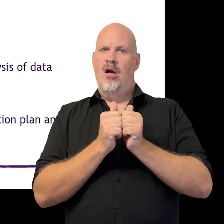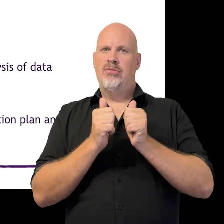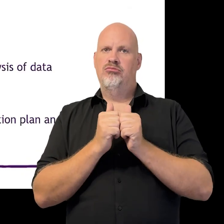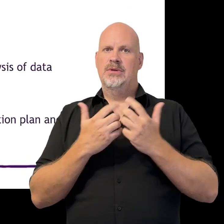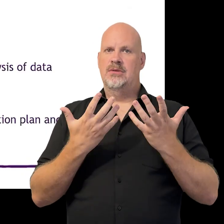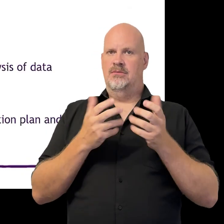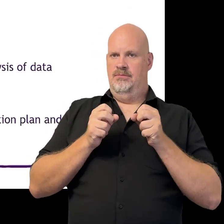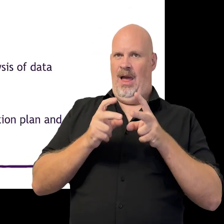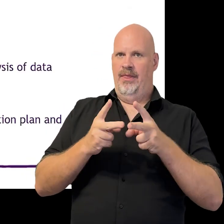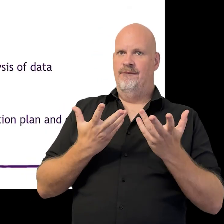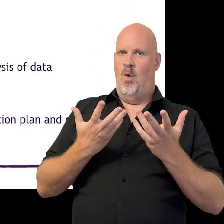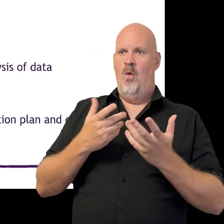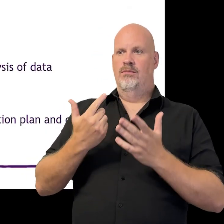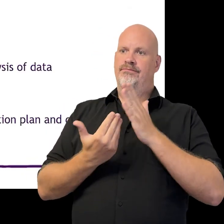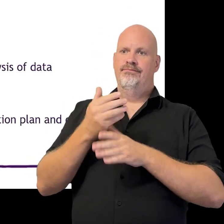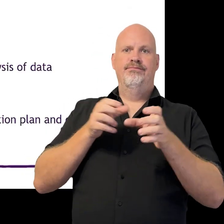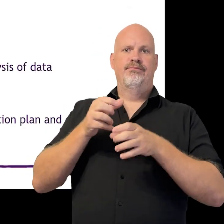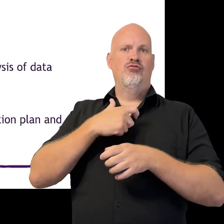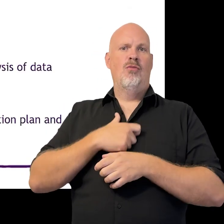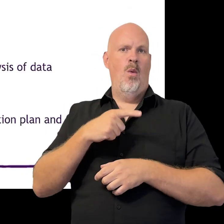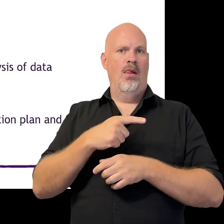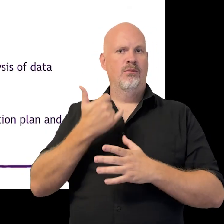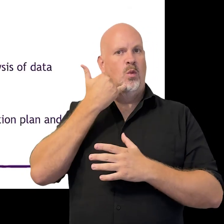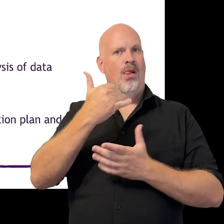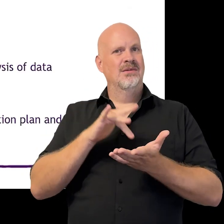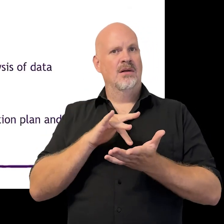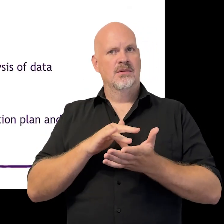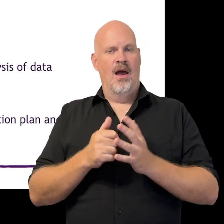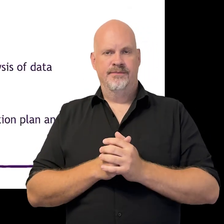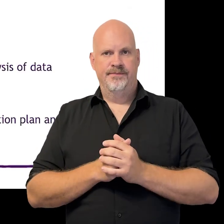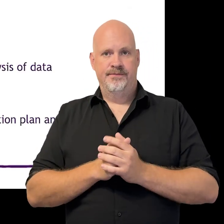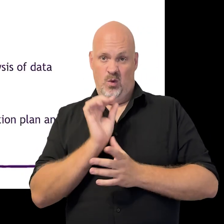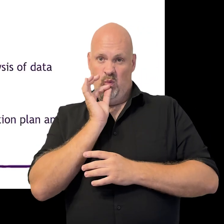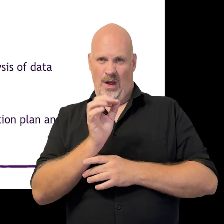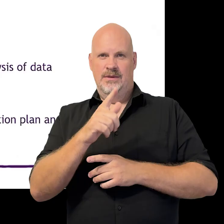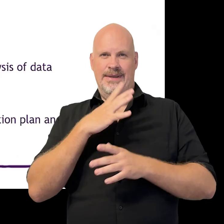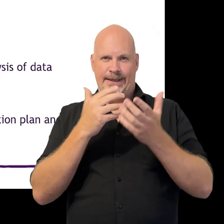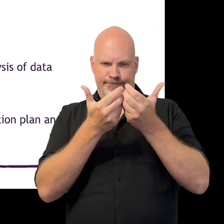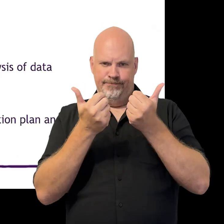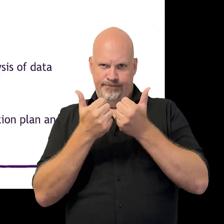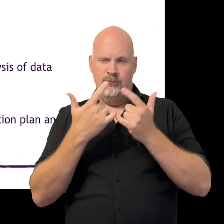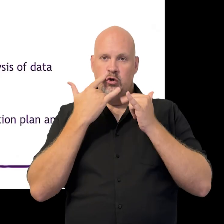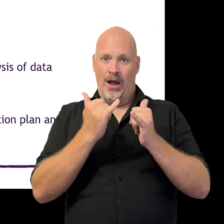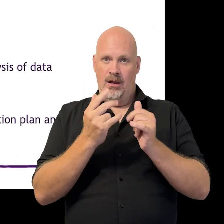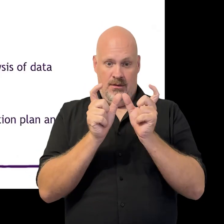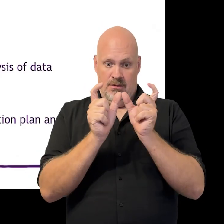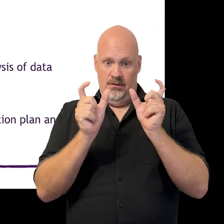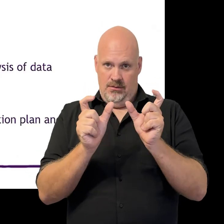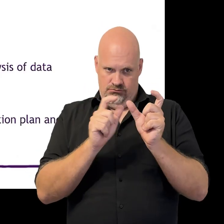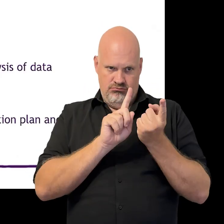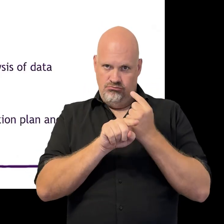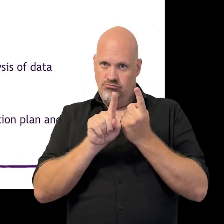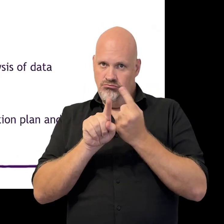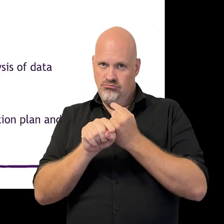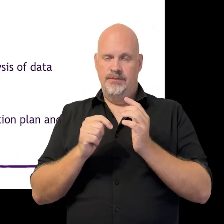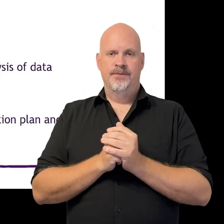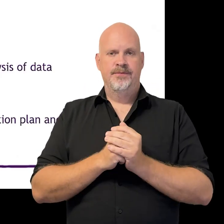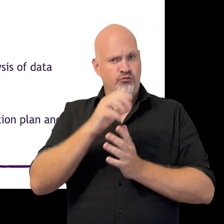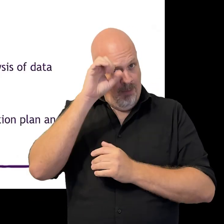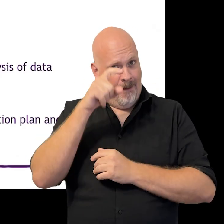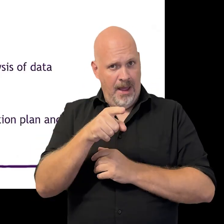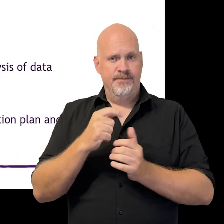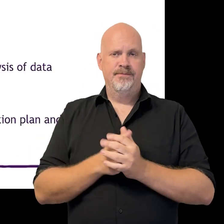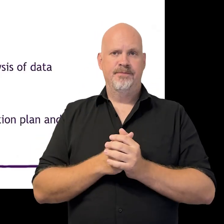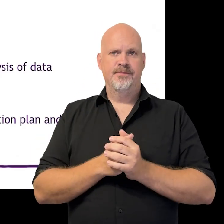report. So just run through those quickly and then I'll move on and we can have a look at a little bit more in terms